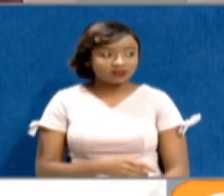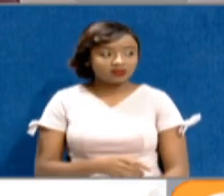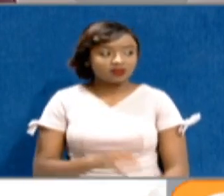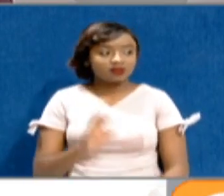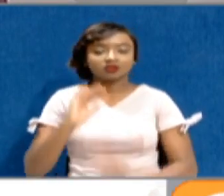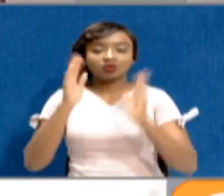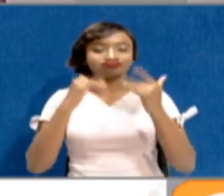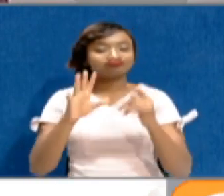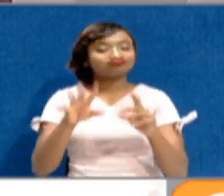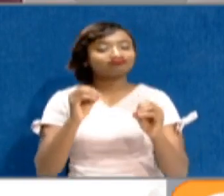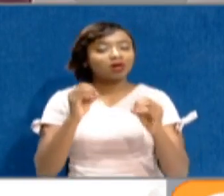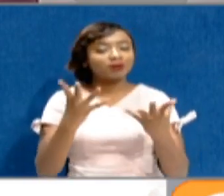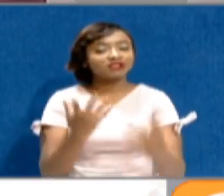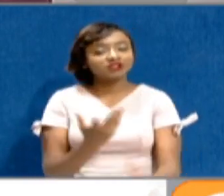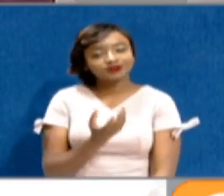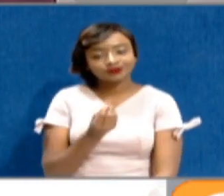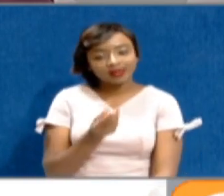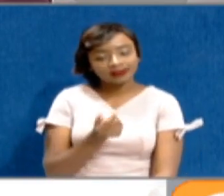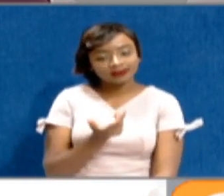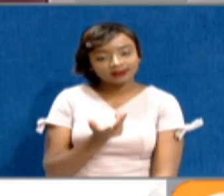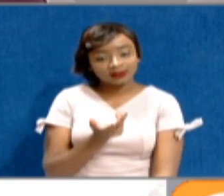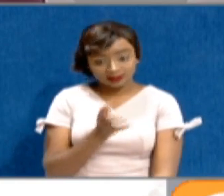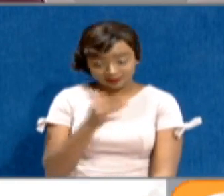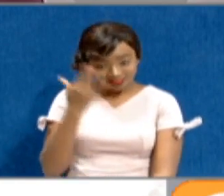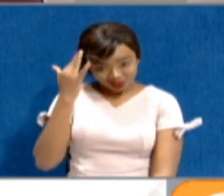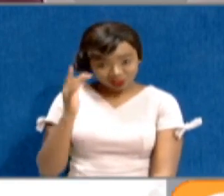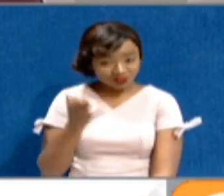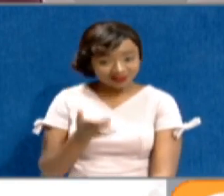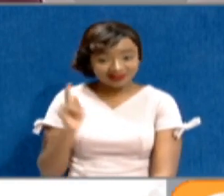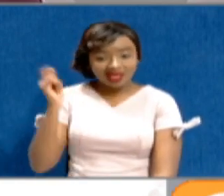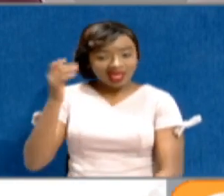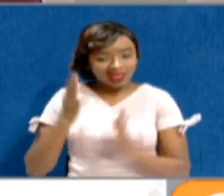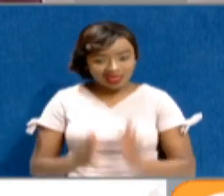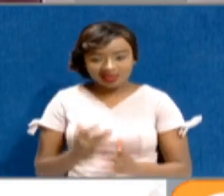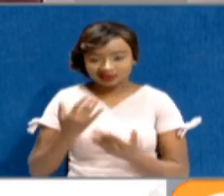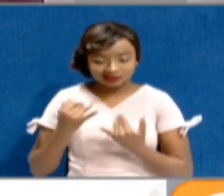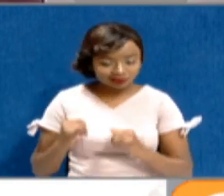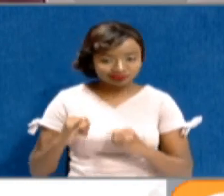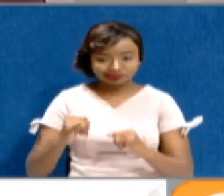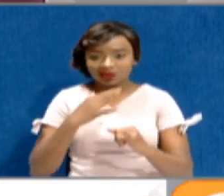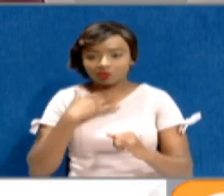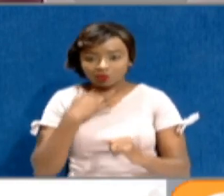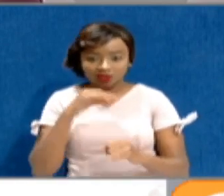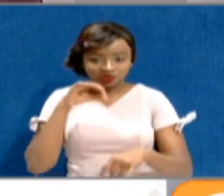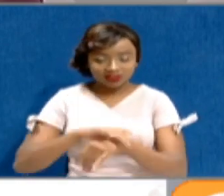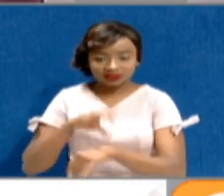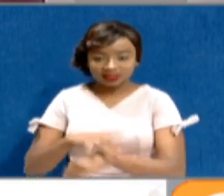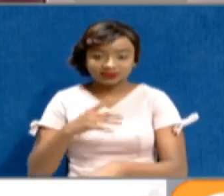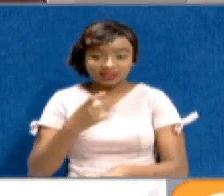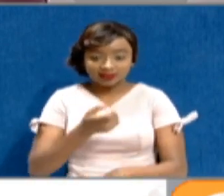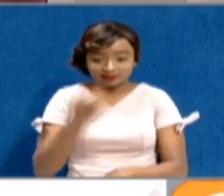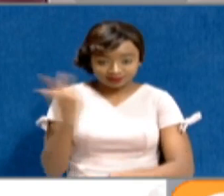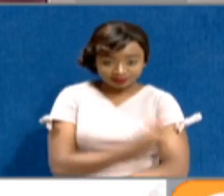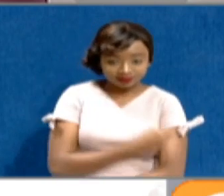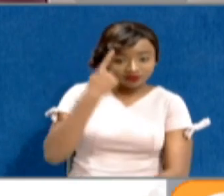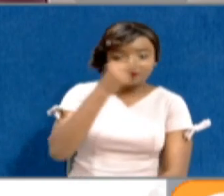let's get to the issue of how much it costs. So, Kenya is in the process of getting, or trying to work on a vaccine for HIV and